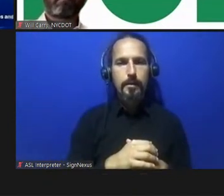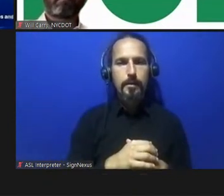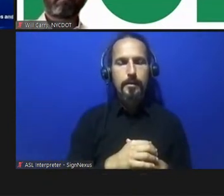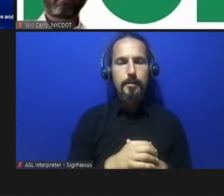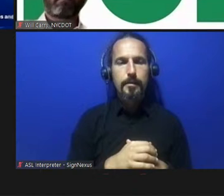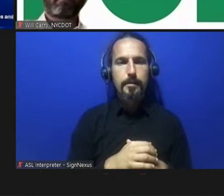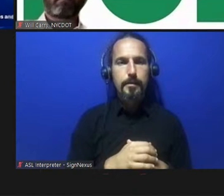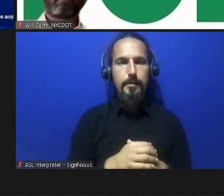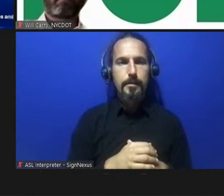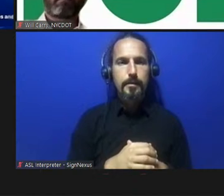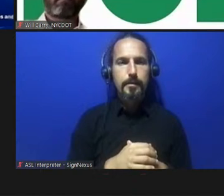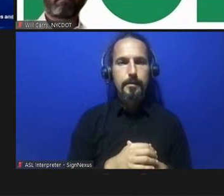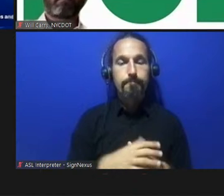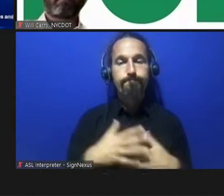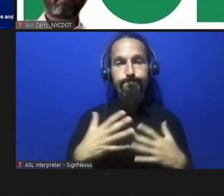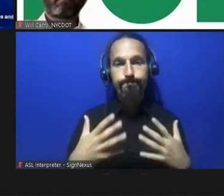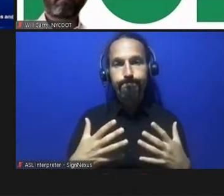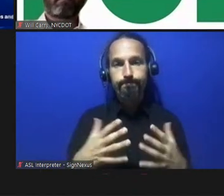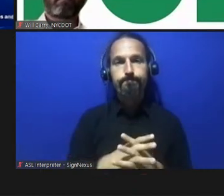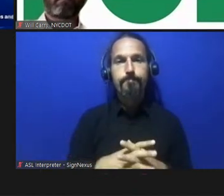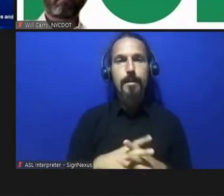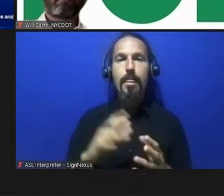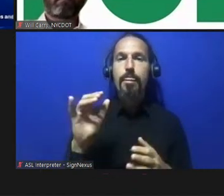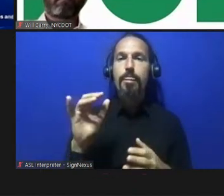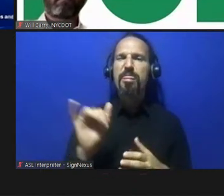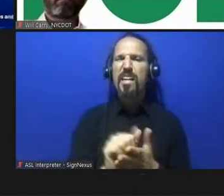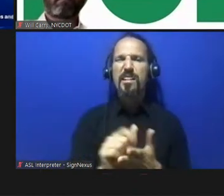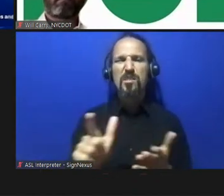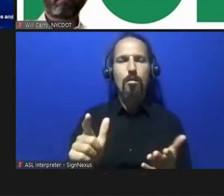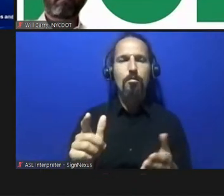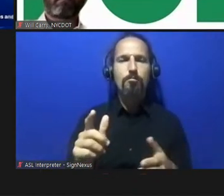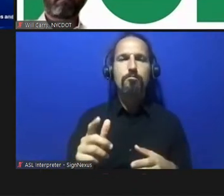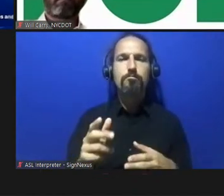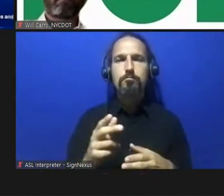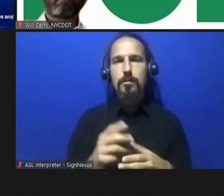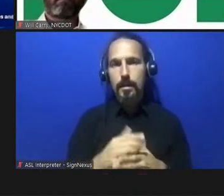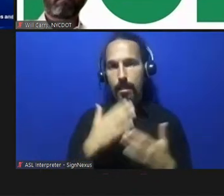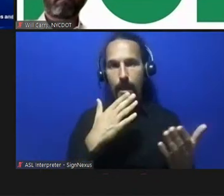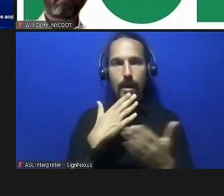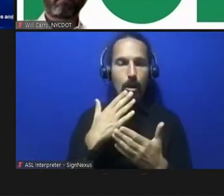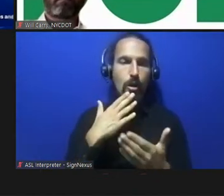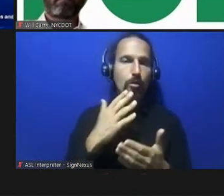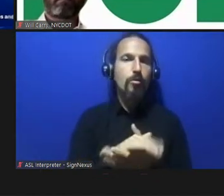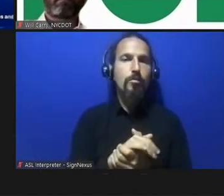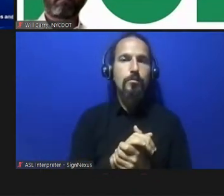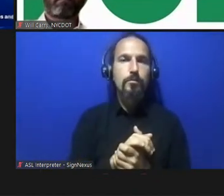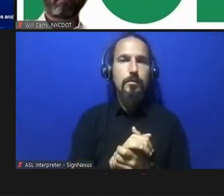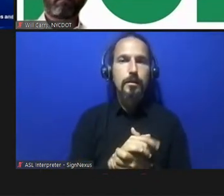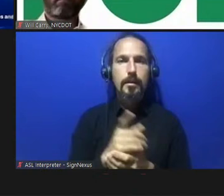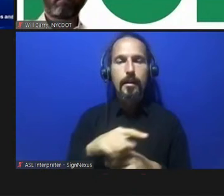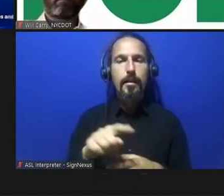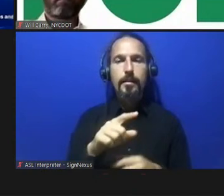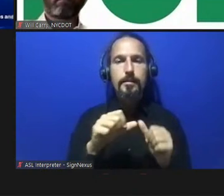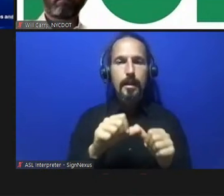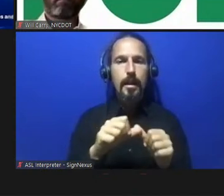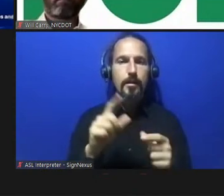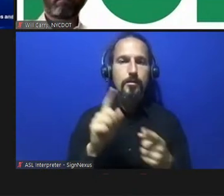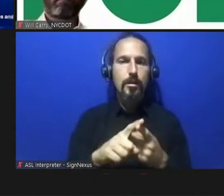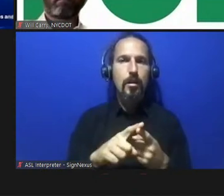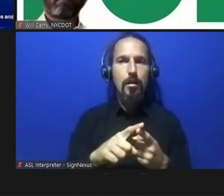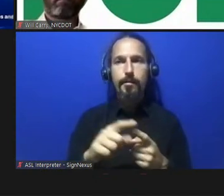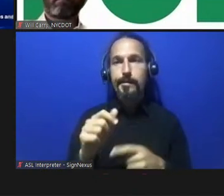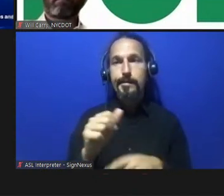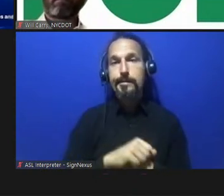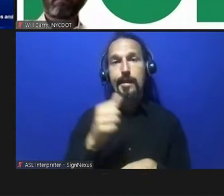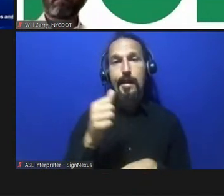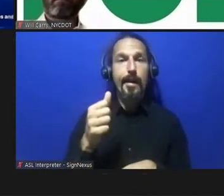know well that's my time thank you and but thank you for sticking around until 10